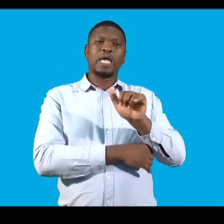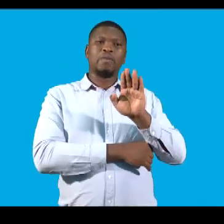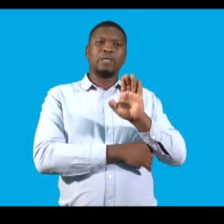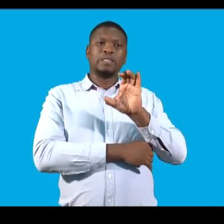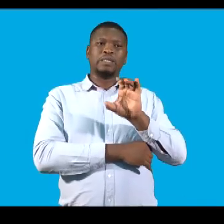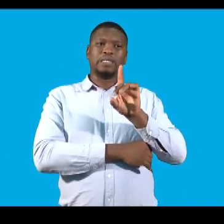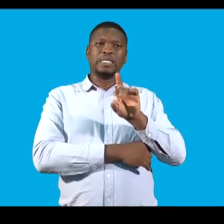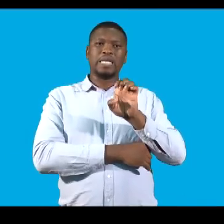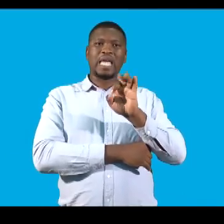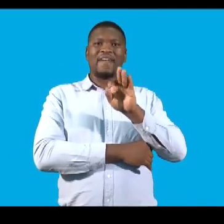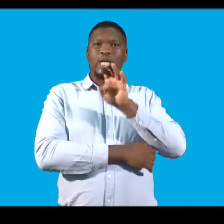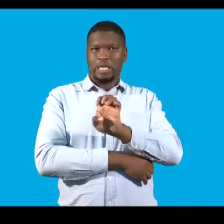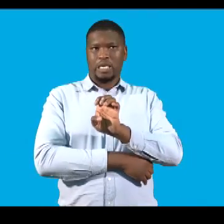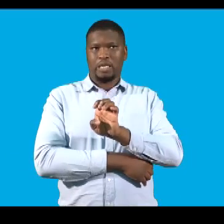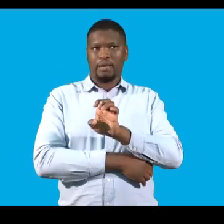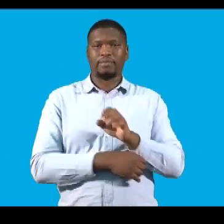ABCDEFE rhyme scheme.